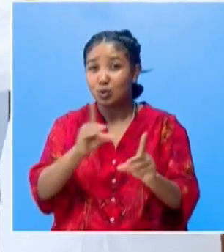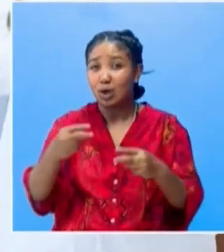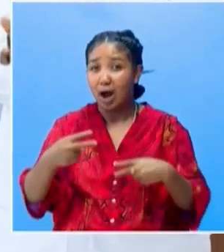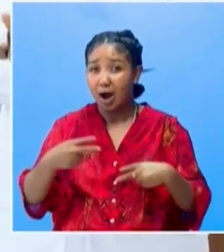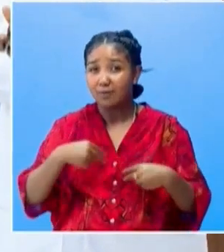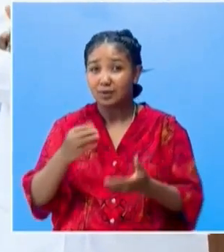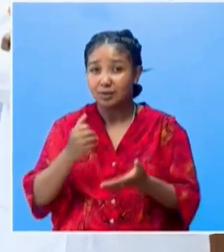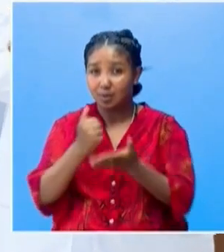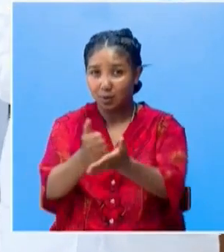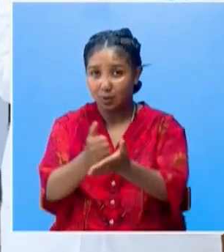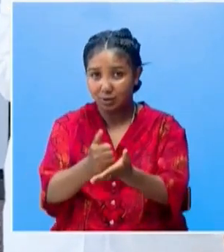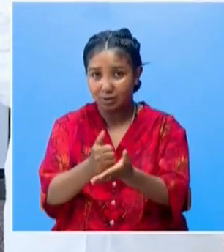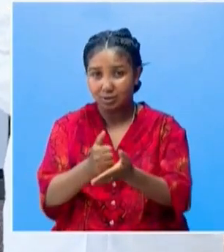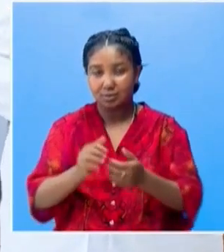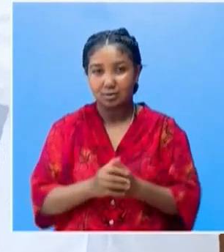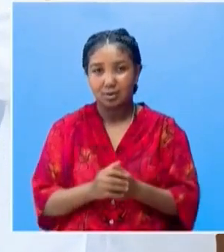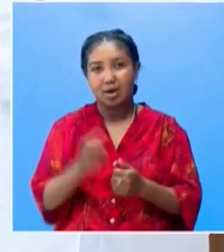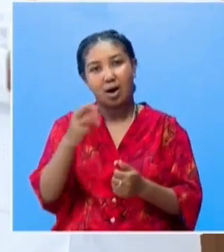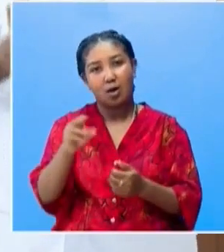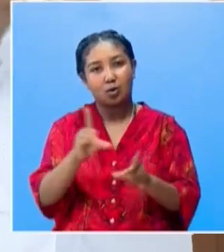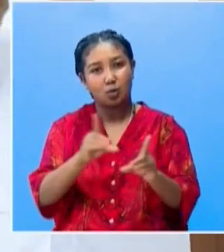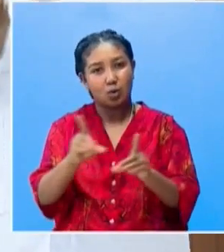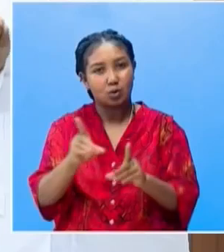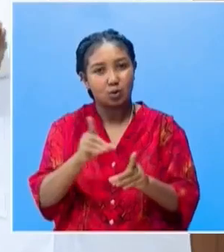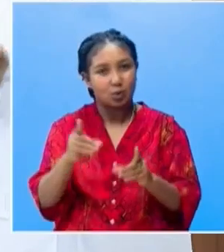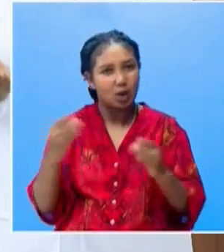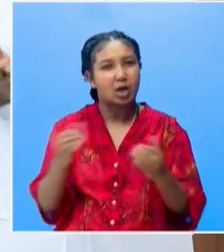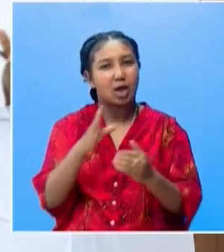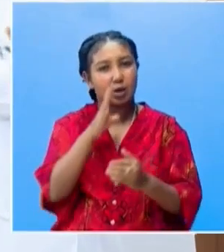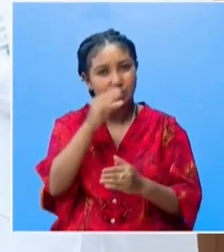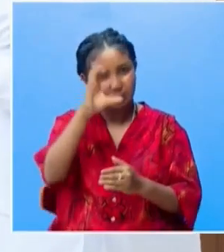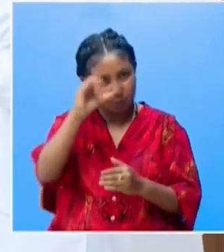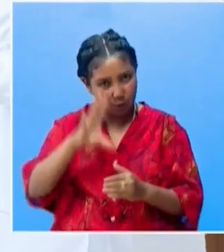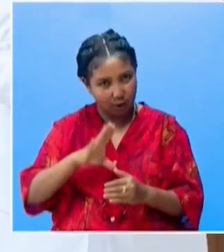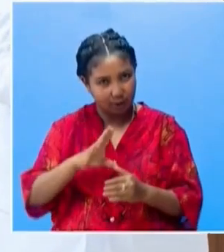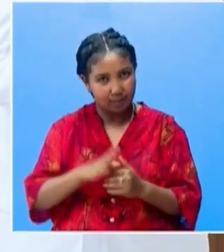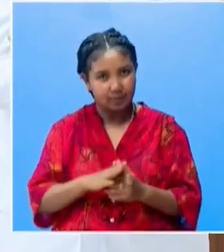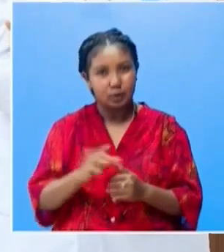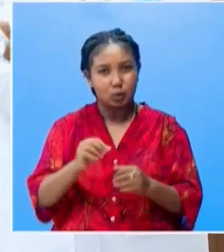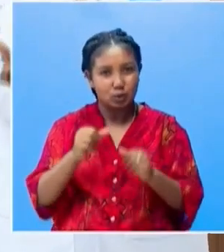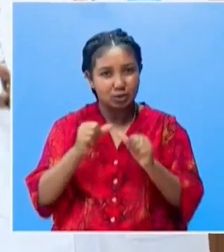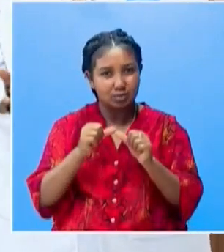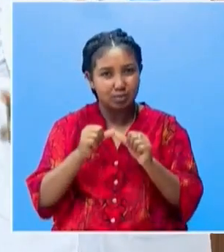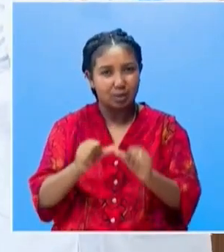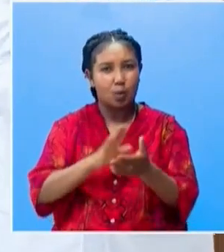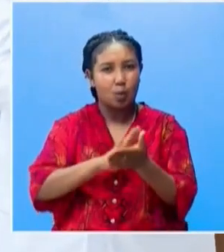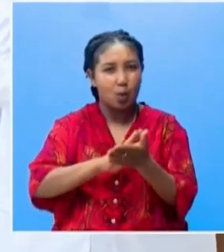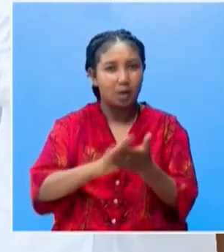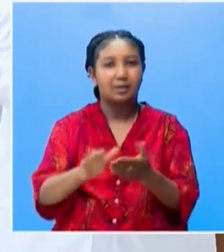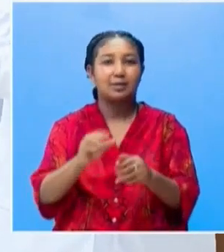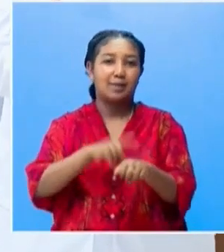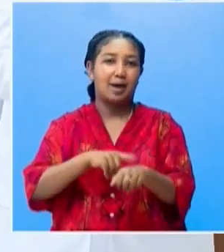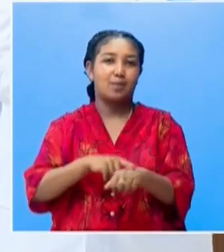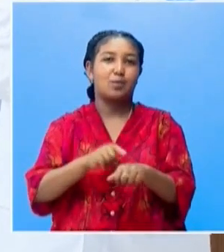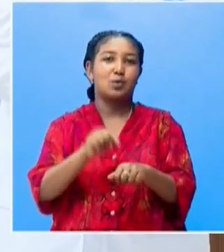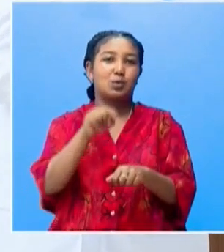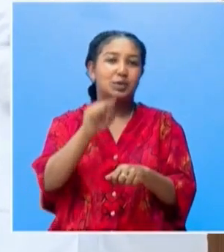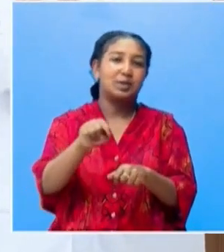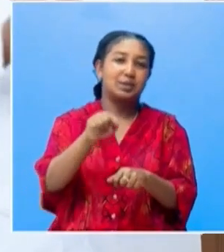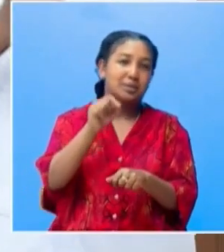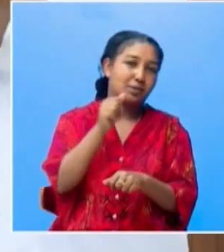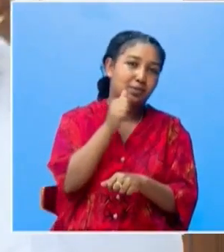a support? Yes? Or don't you encourage someone to spend quality time with his